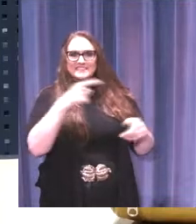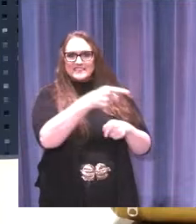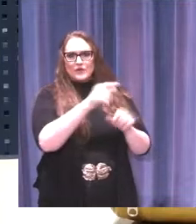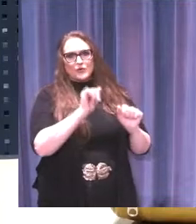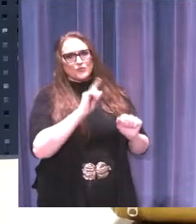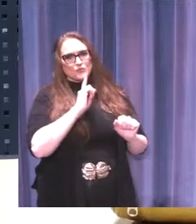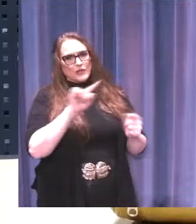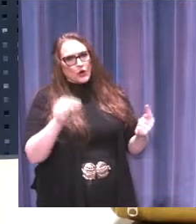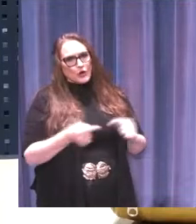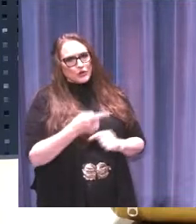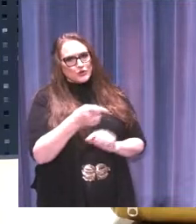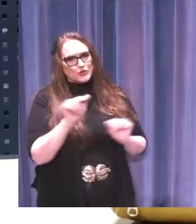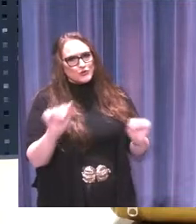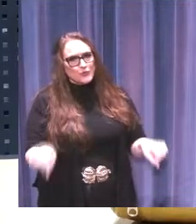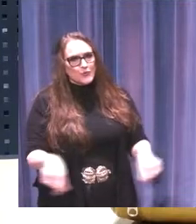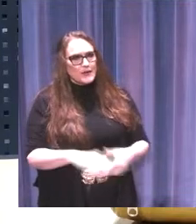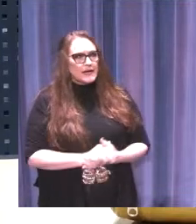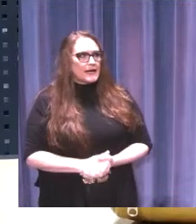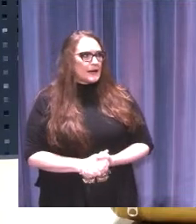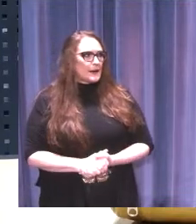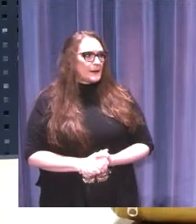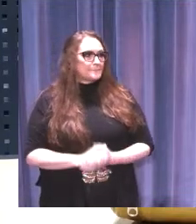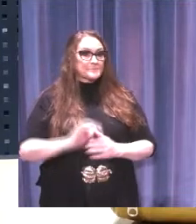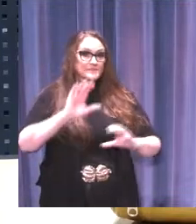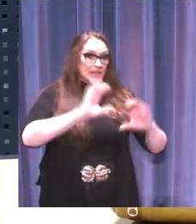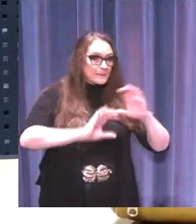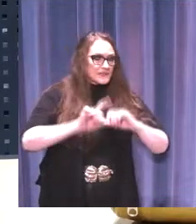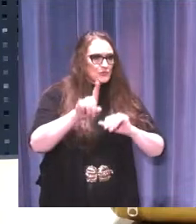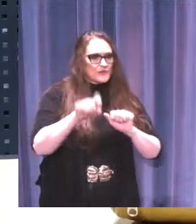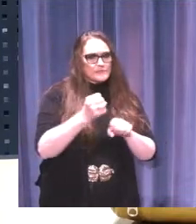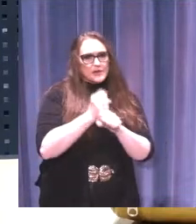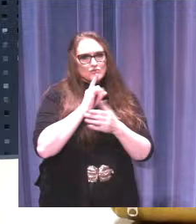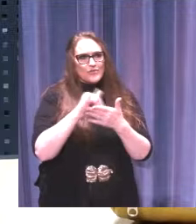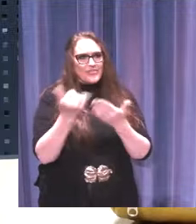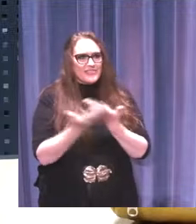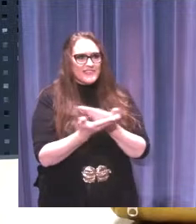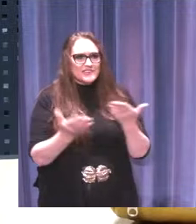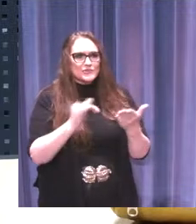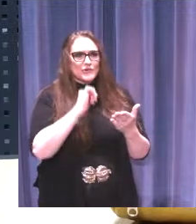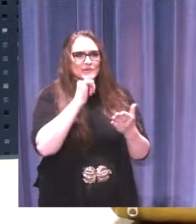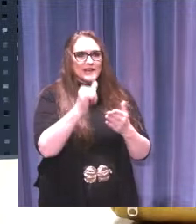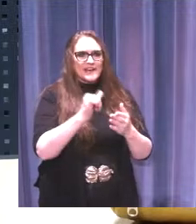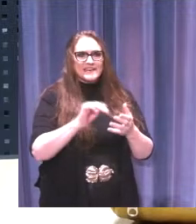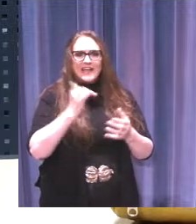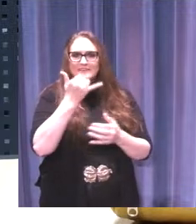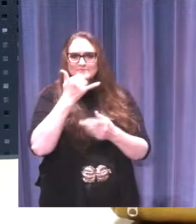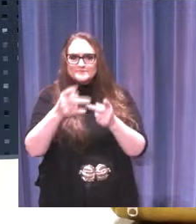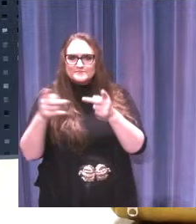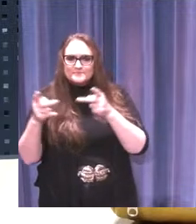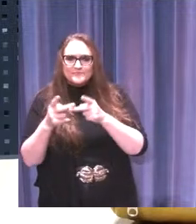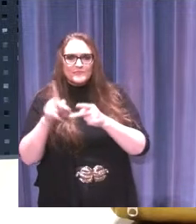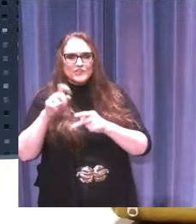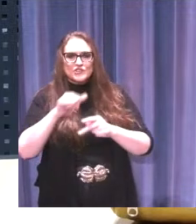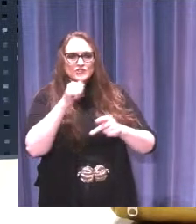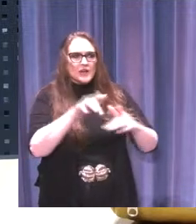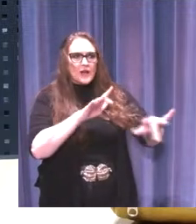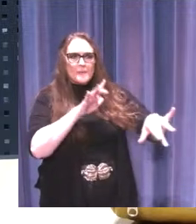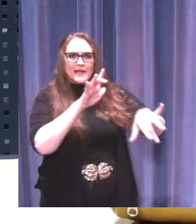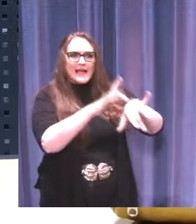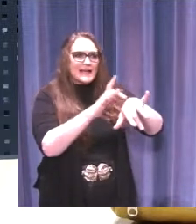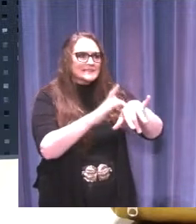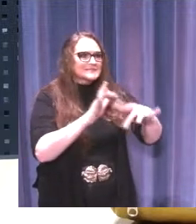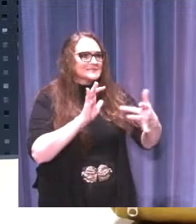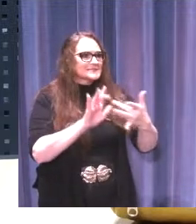could really hurt you. Chemically, you have to make sure things are not where they shouldn't be. They shouldn't come in contact. We